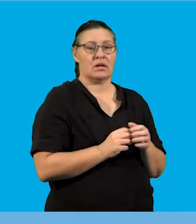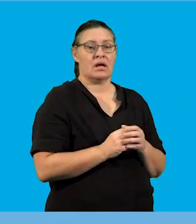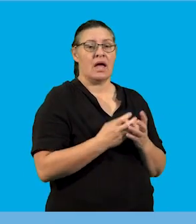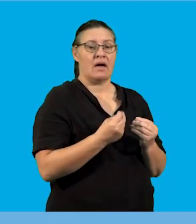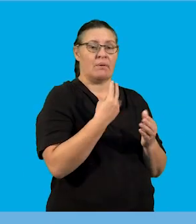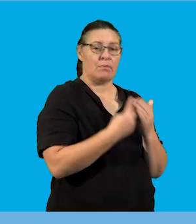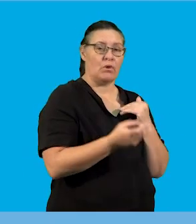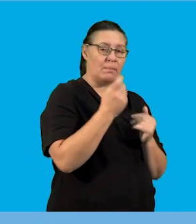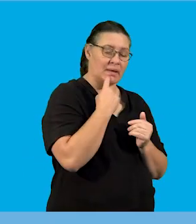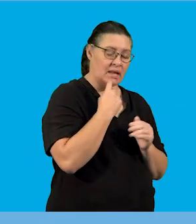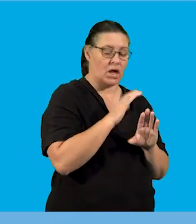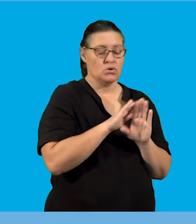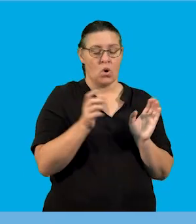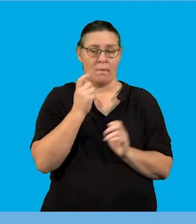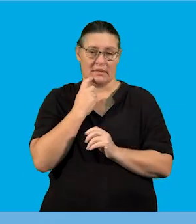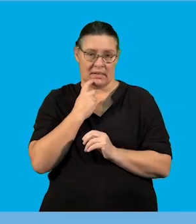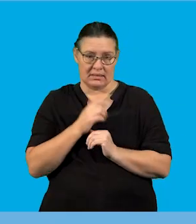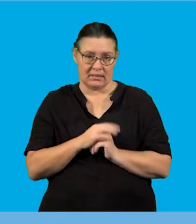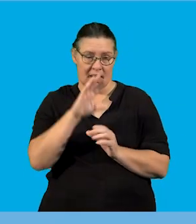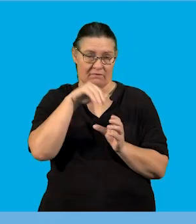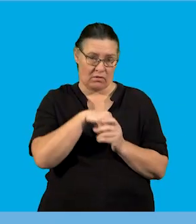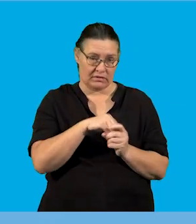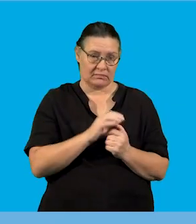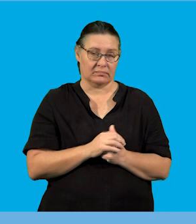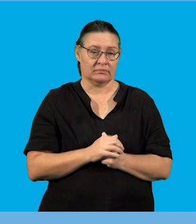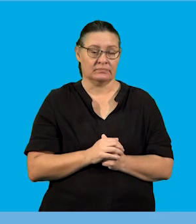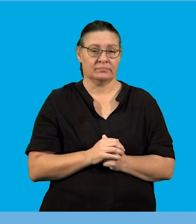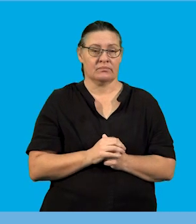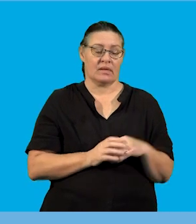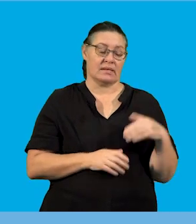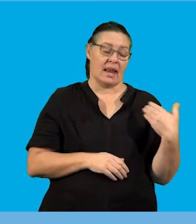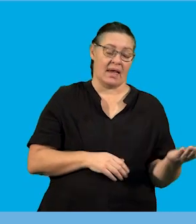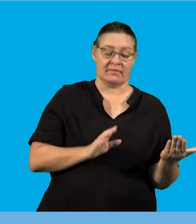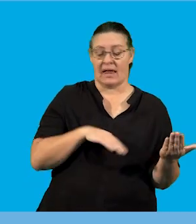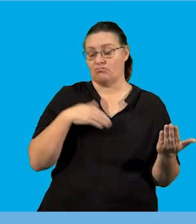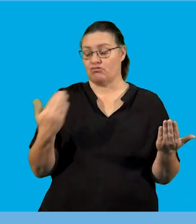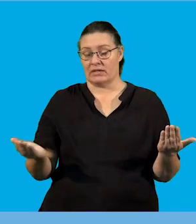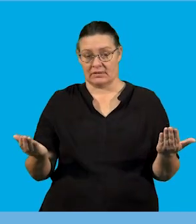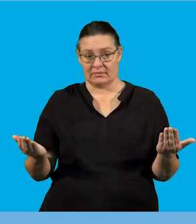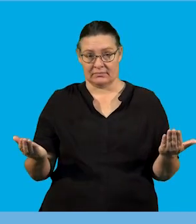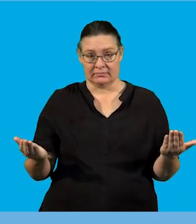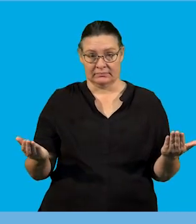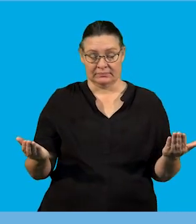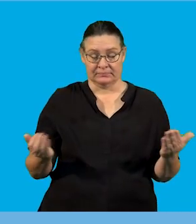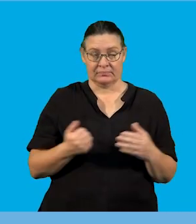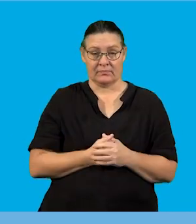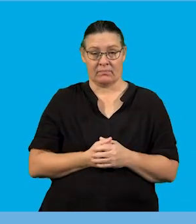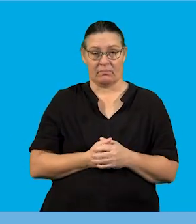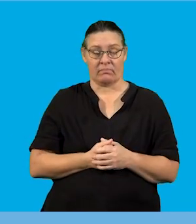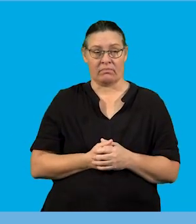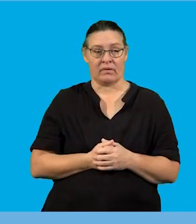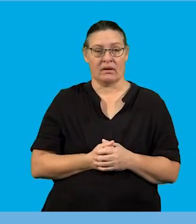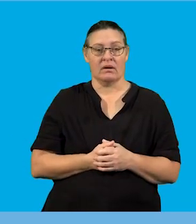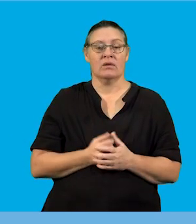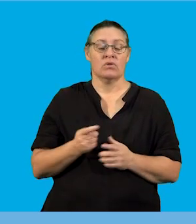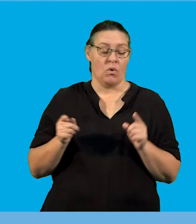the compounds that contain both metals and non-metals. That's now between the left-hand side of the periodic table and